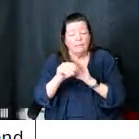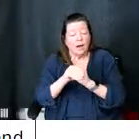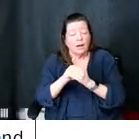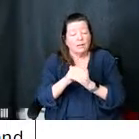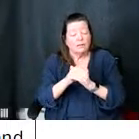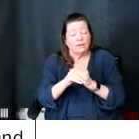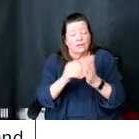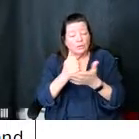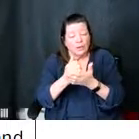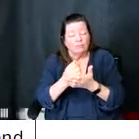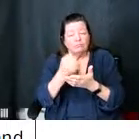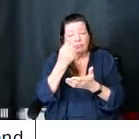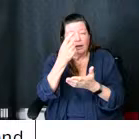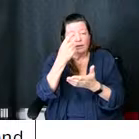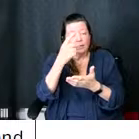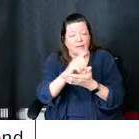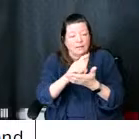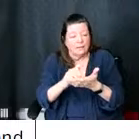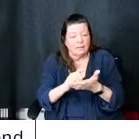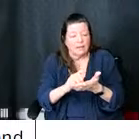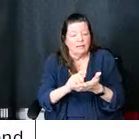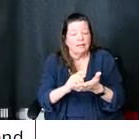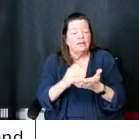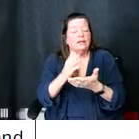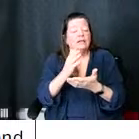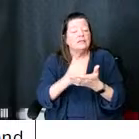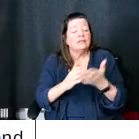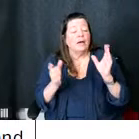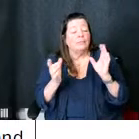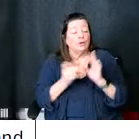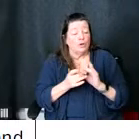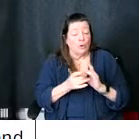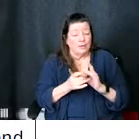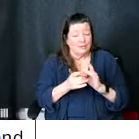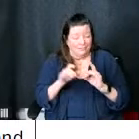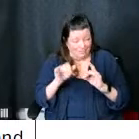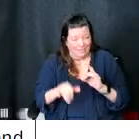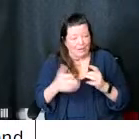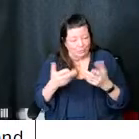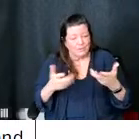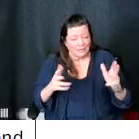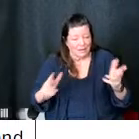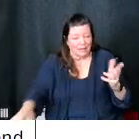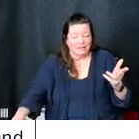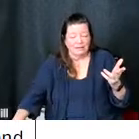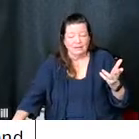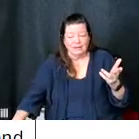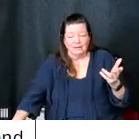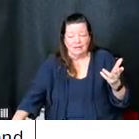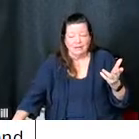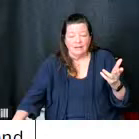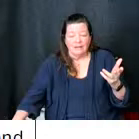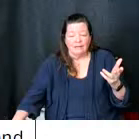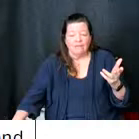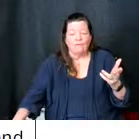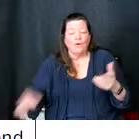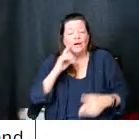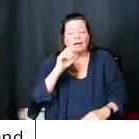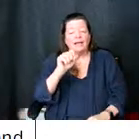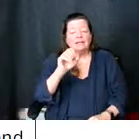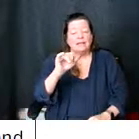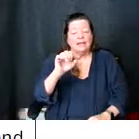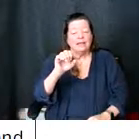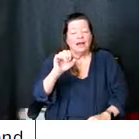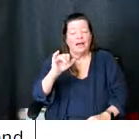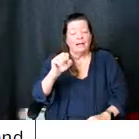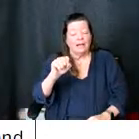of design. And so some note here is that this was done for the SEIS public comment period. There were flyover